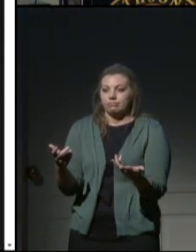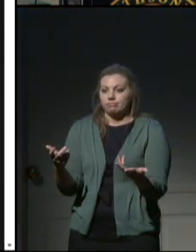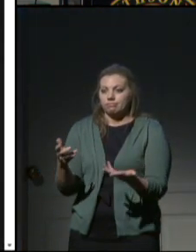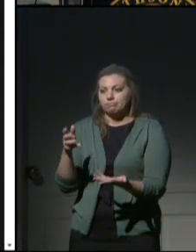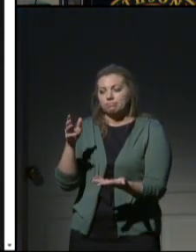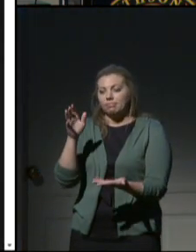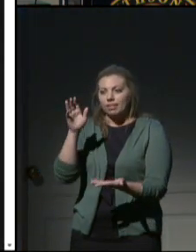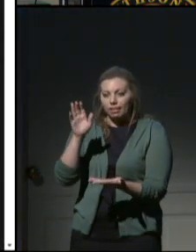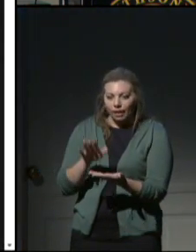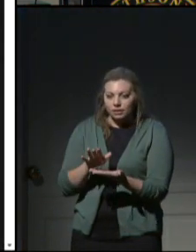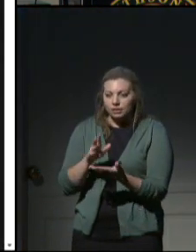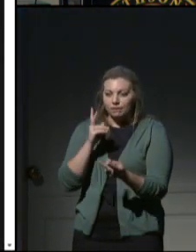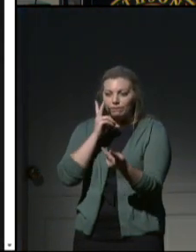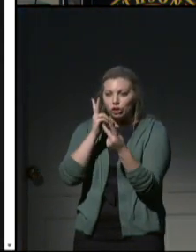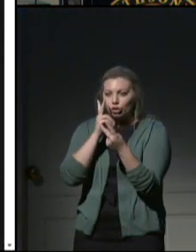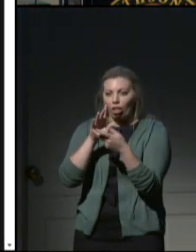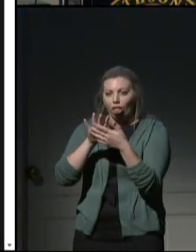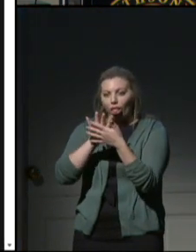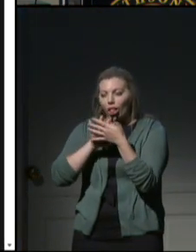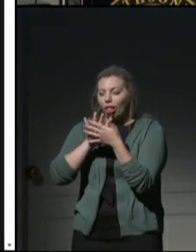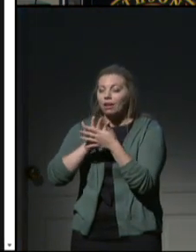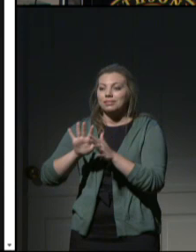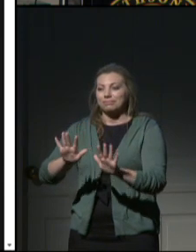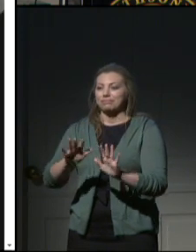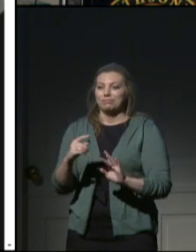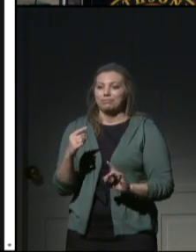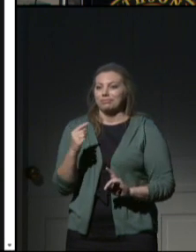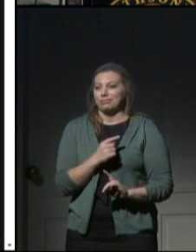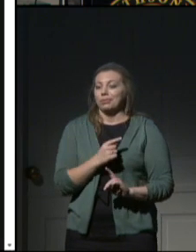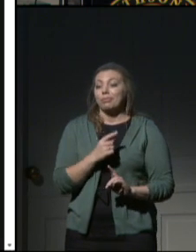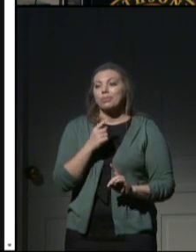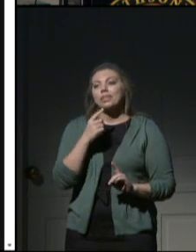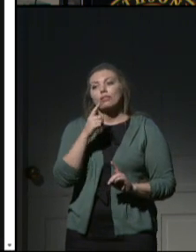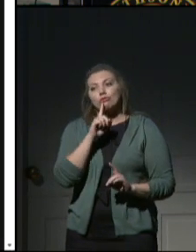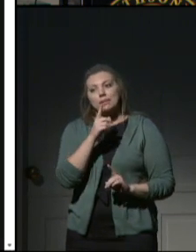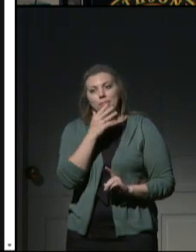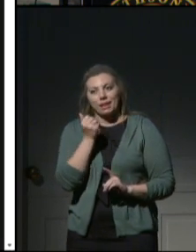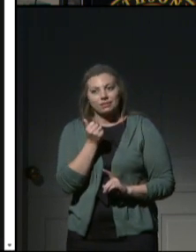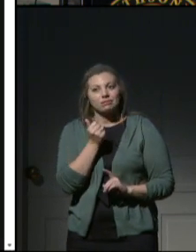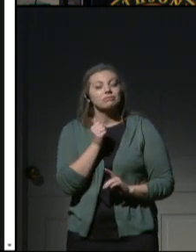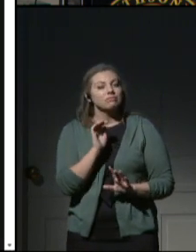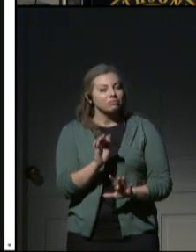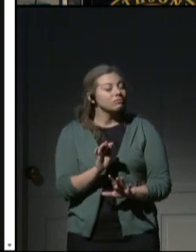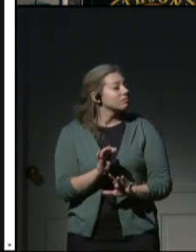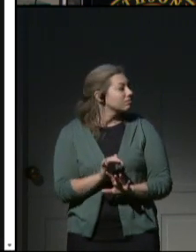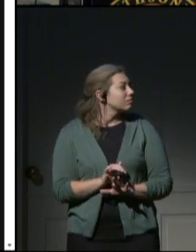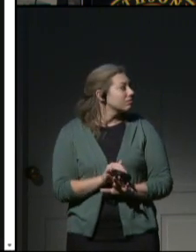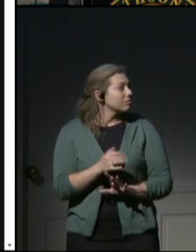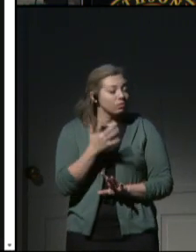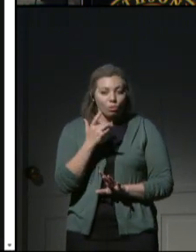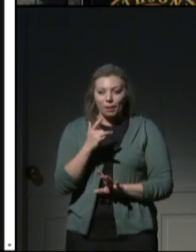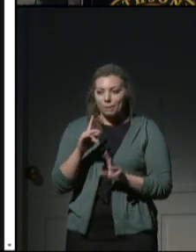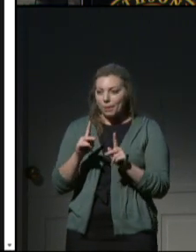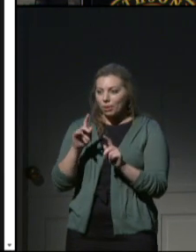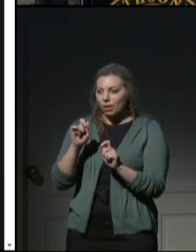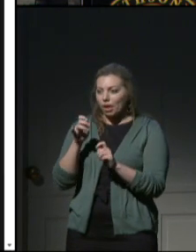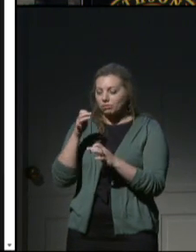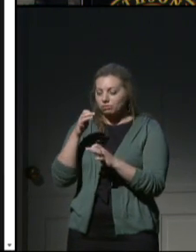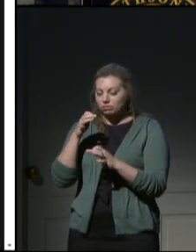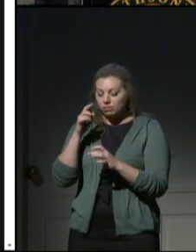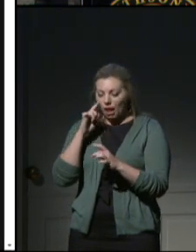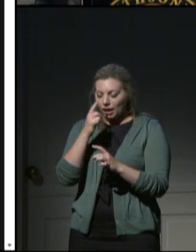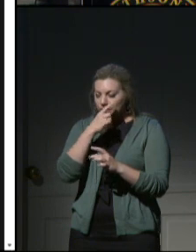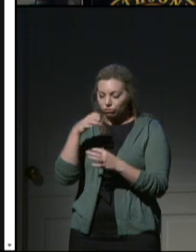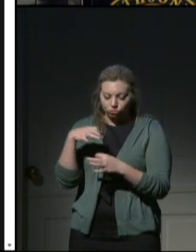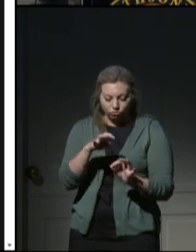lacking in visual clutter. And for our purposes, this worked better, because then we could pull people's eyes directly to